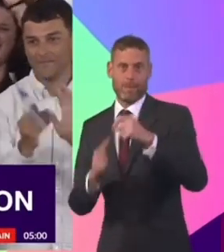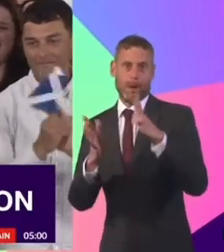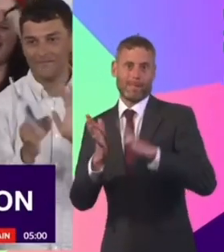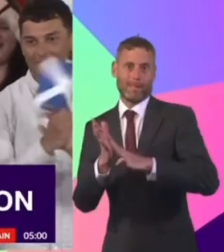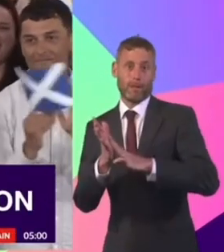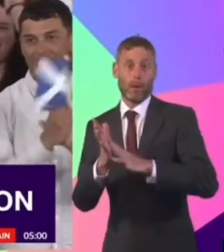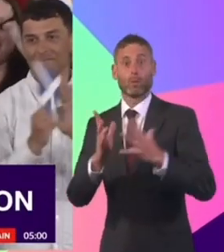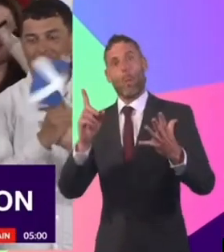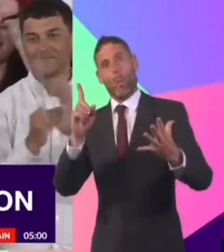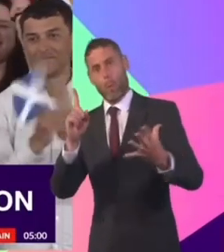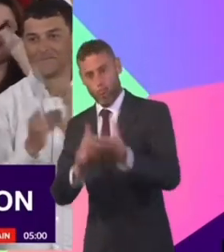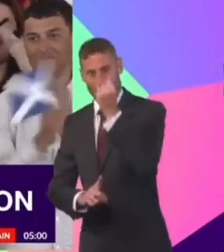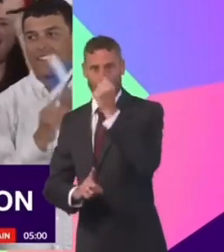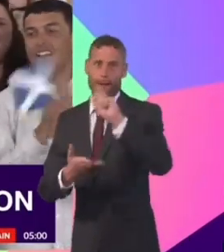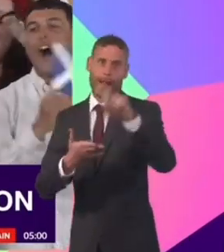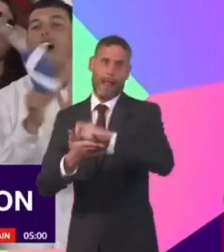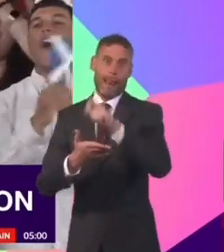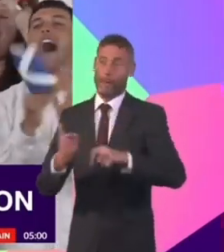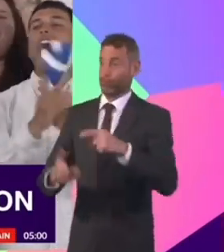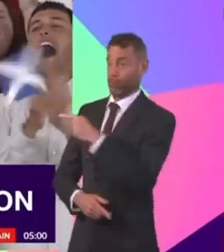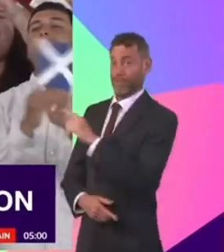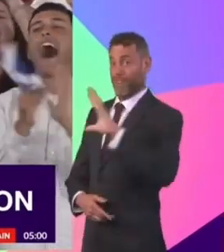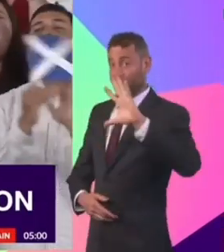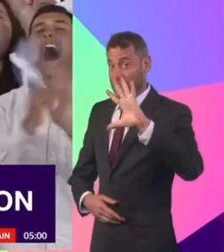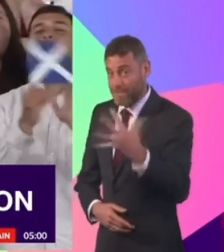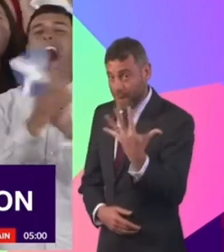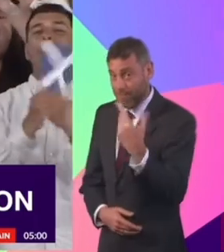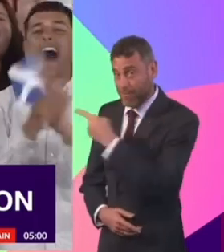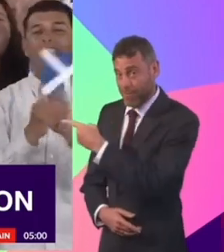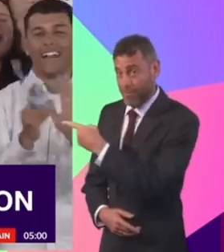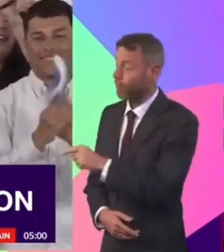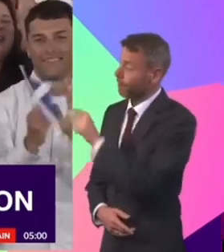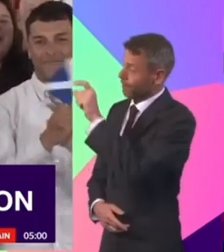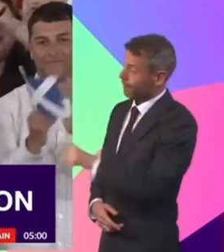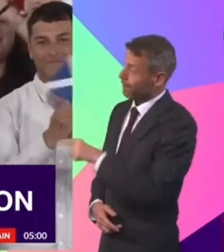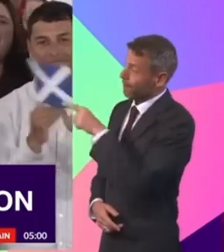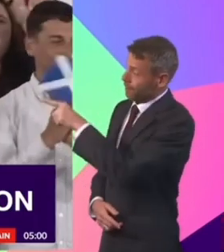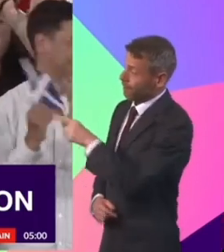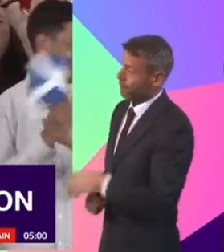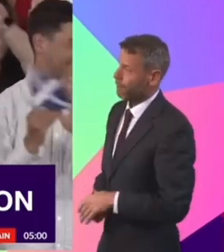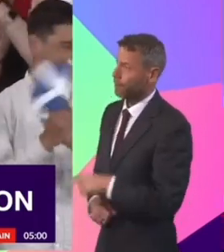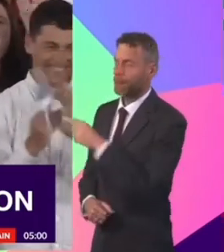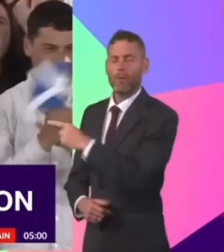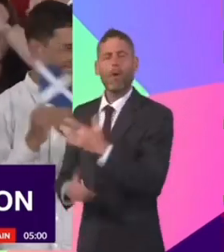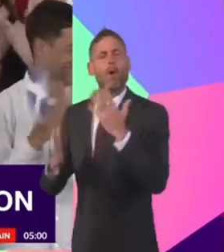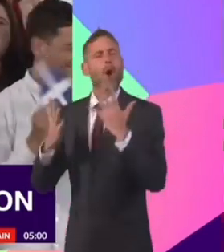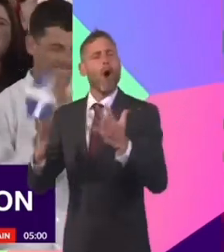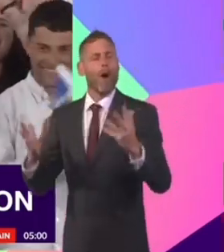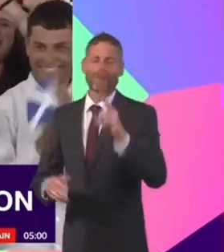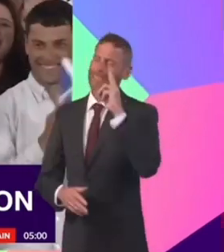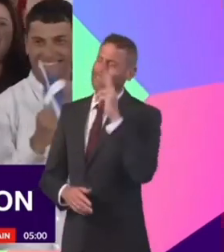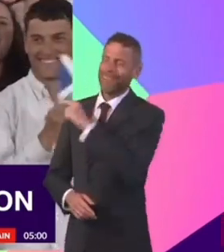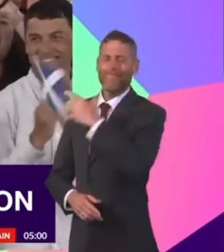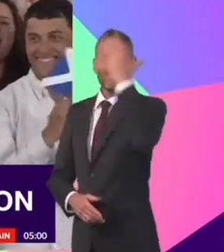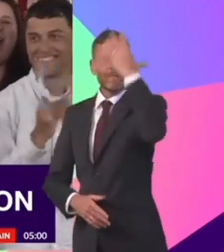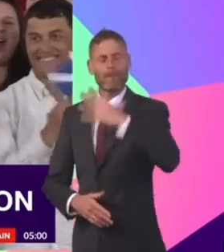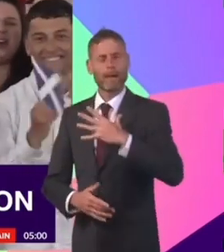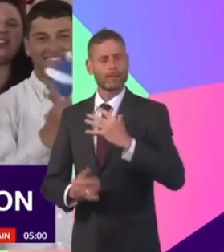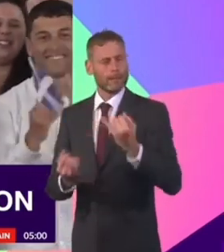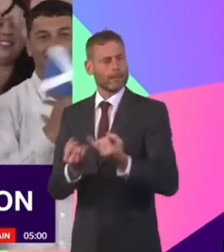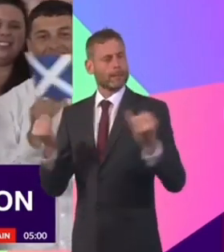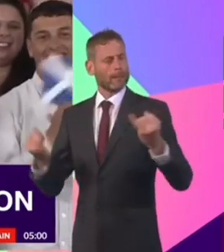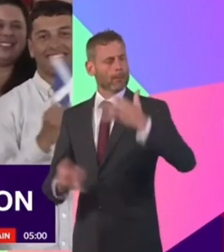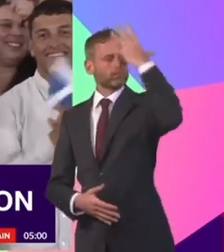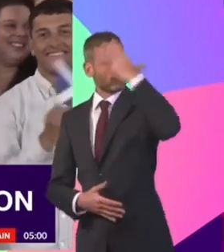win a general election. A man who often presents a serious demeanour in public. But look at that